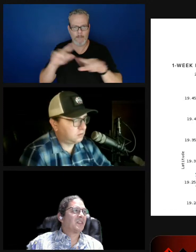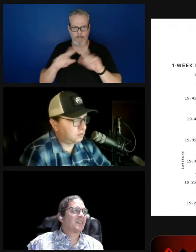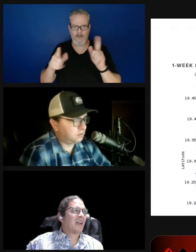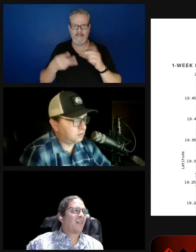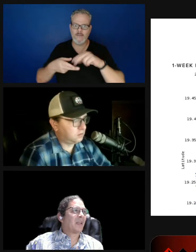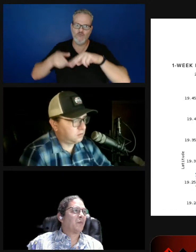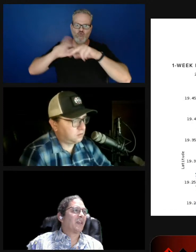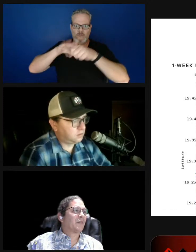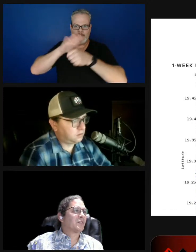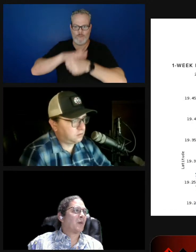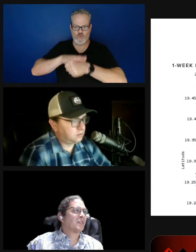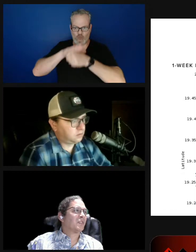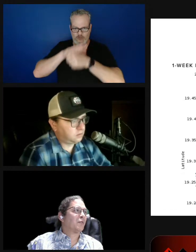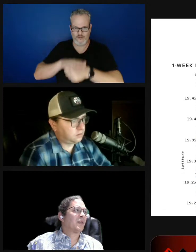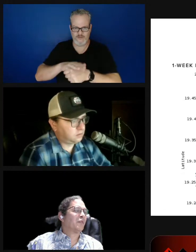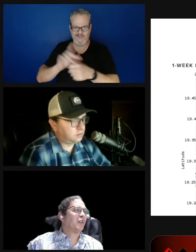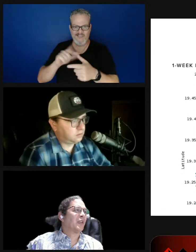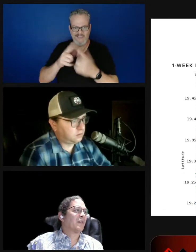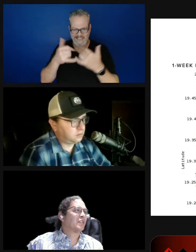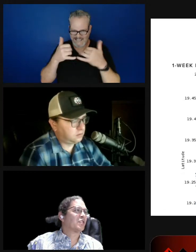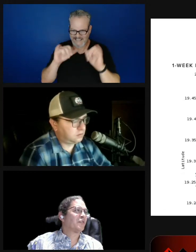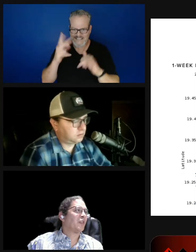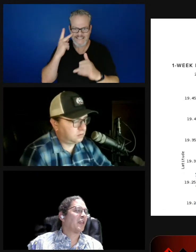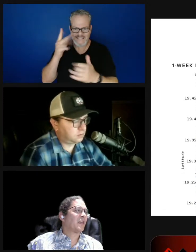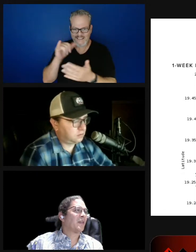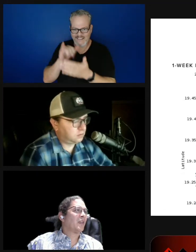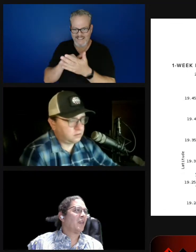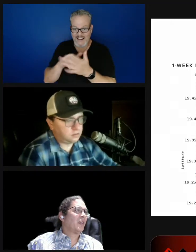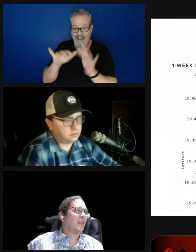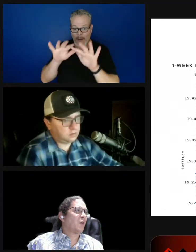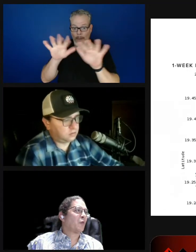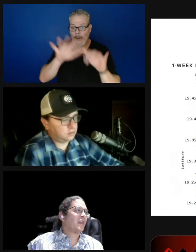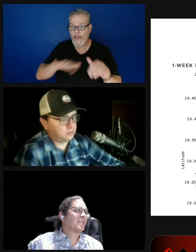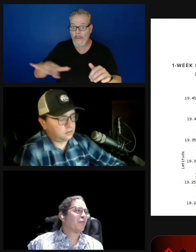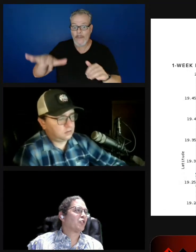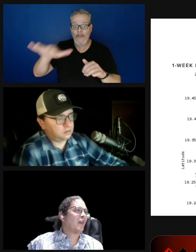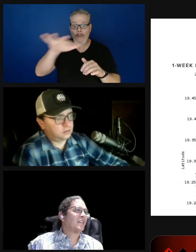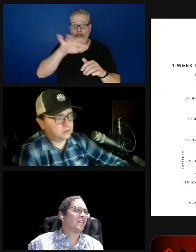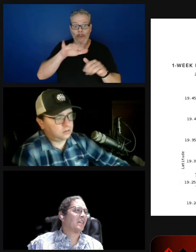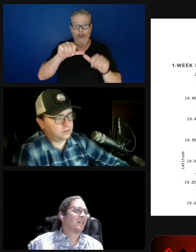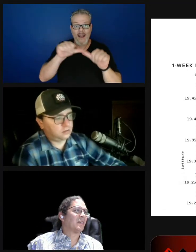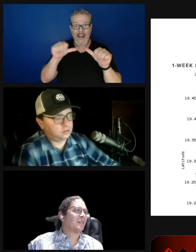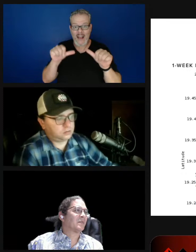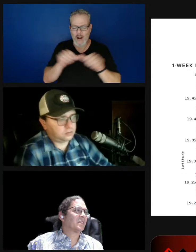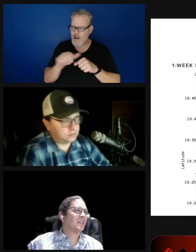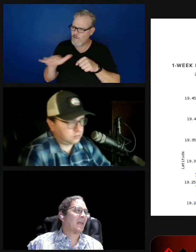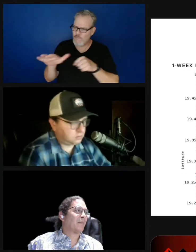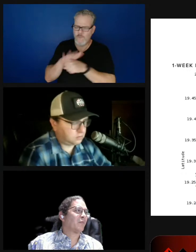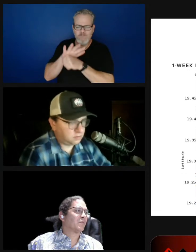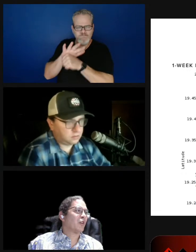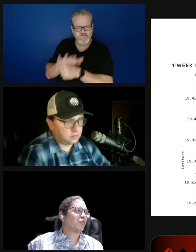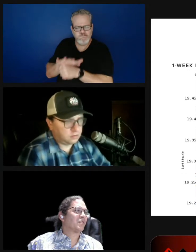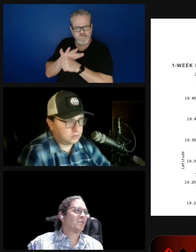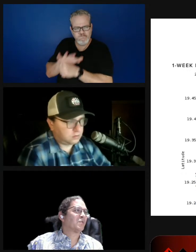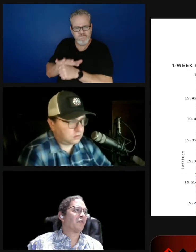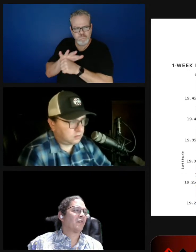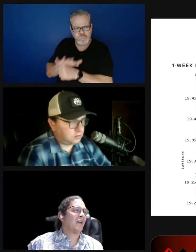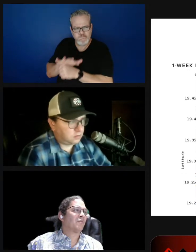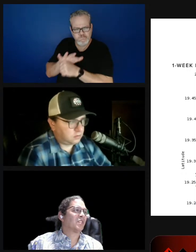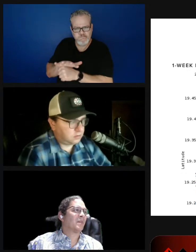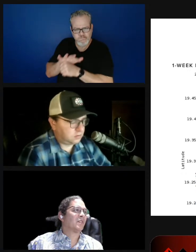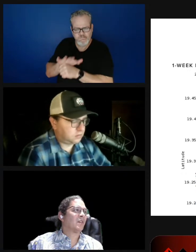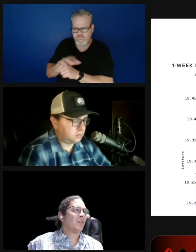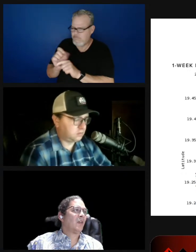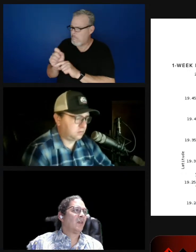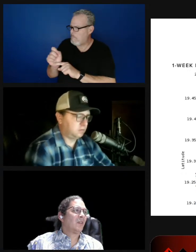if we do see the south flank moving in response to the volcano filling, right? It's just filling, and the whole thing is pressurizing and sending those pressure signals further